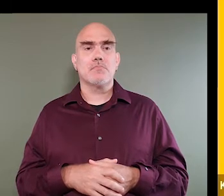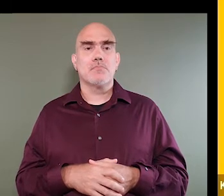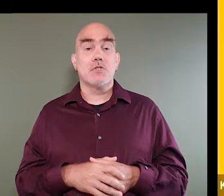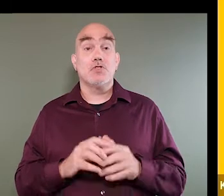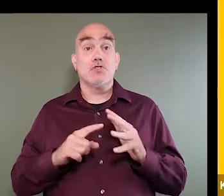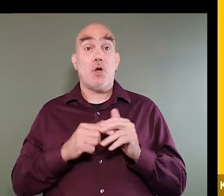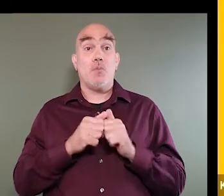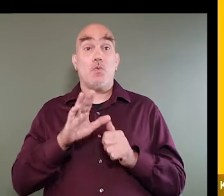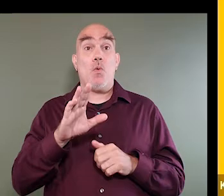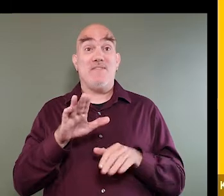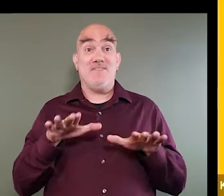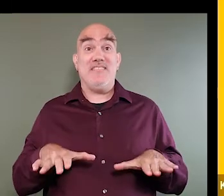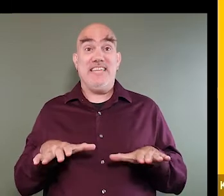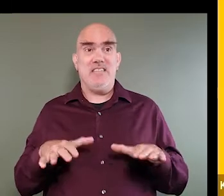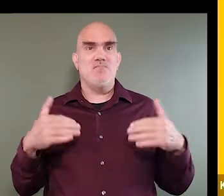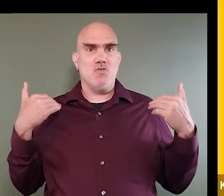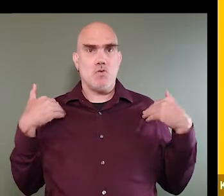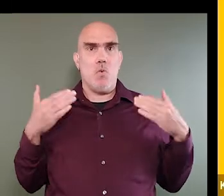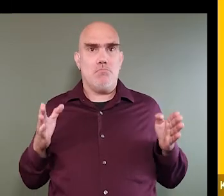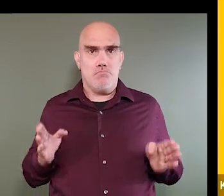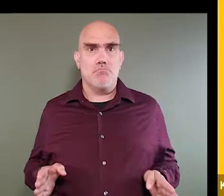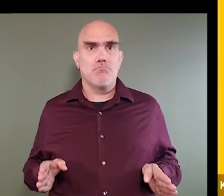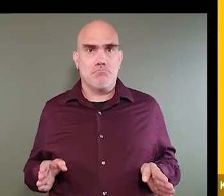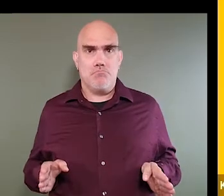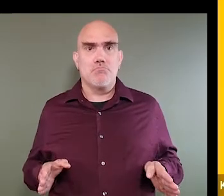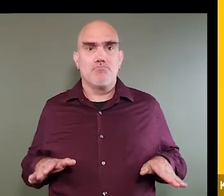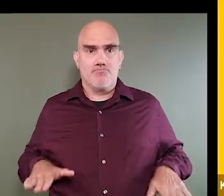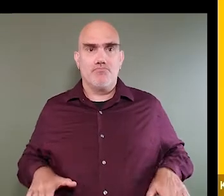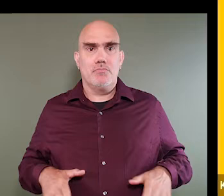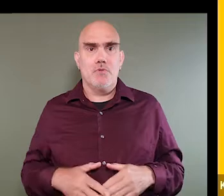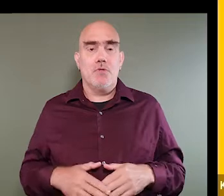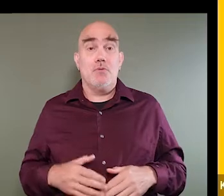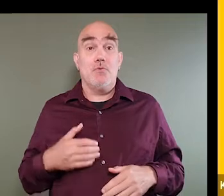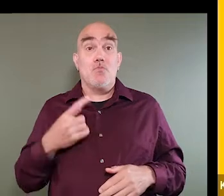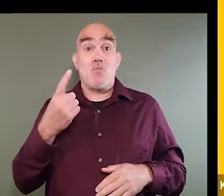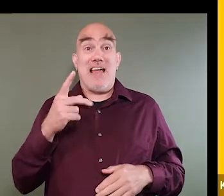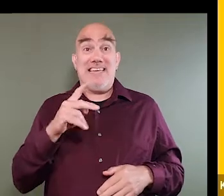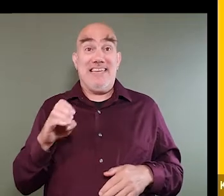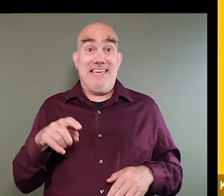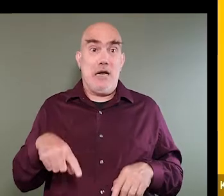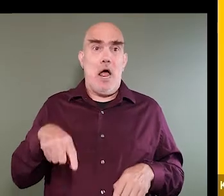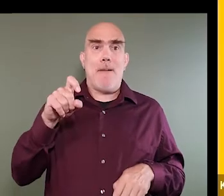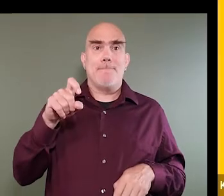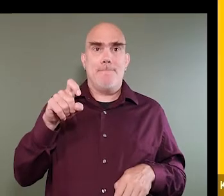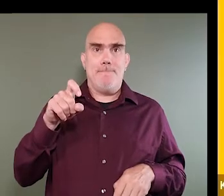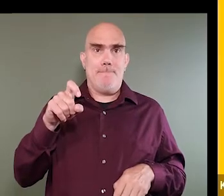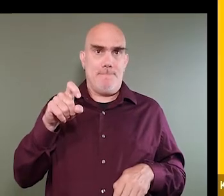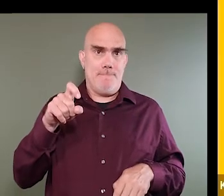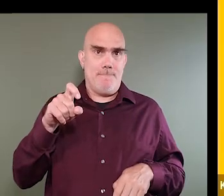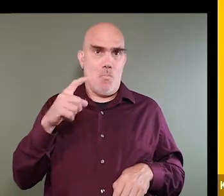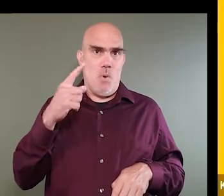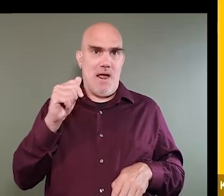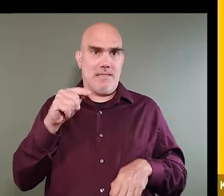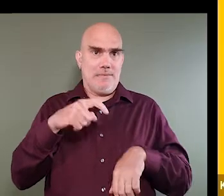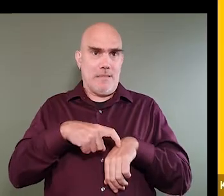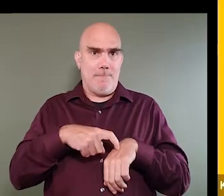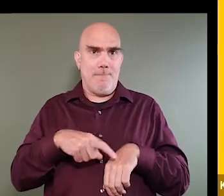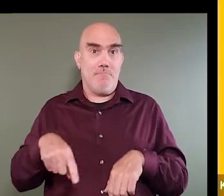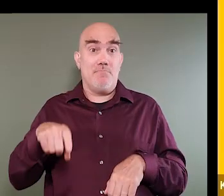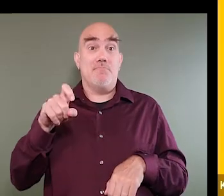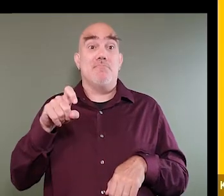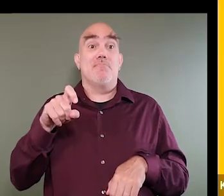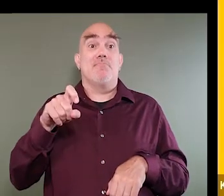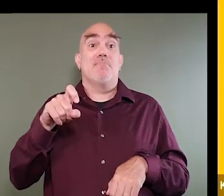starting with your feet shoulder width apart, we're gonna bring one knee up into the air at a time, bringing it back